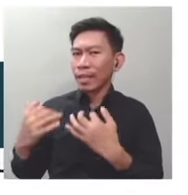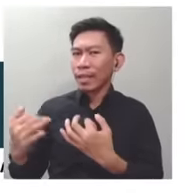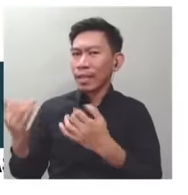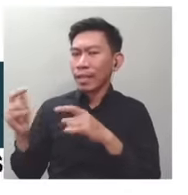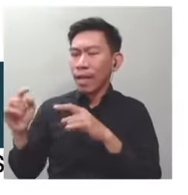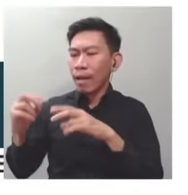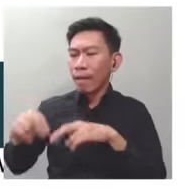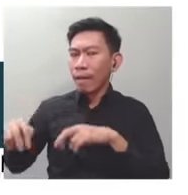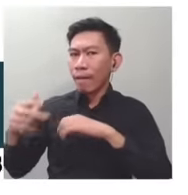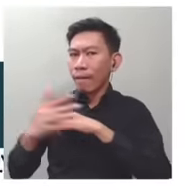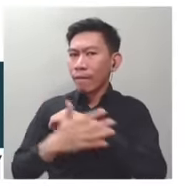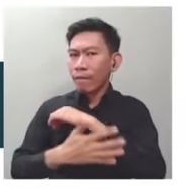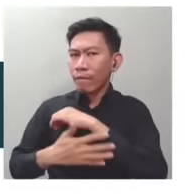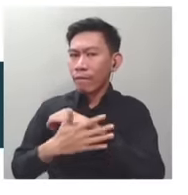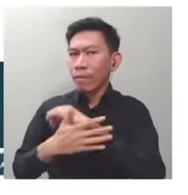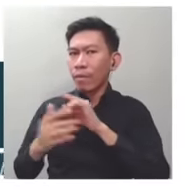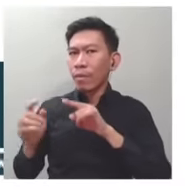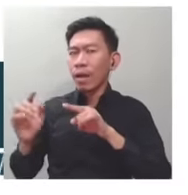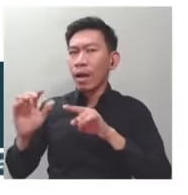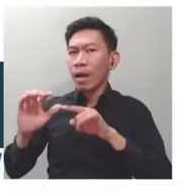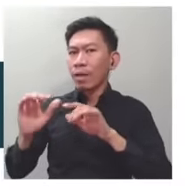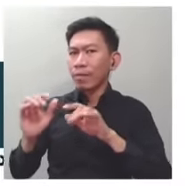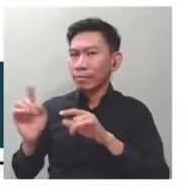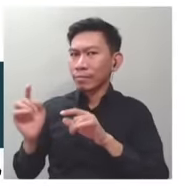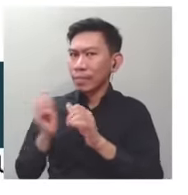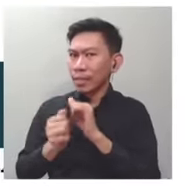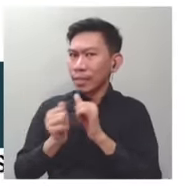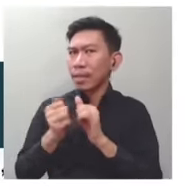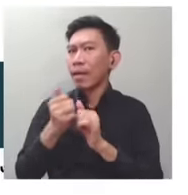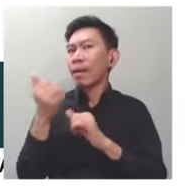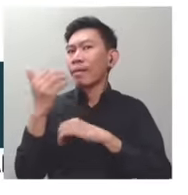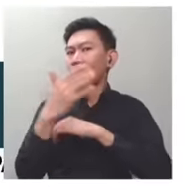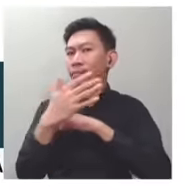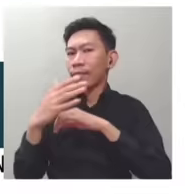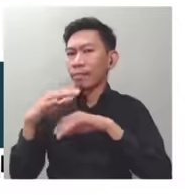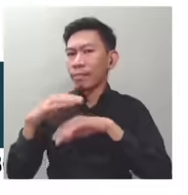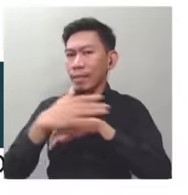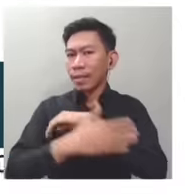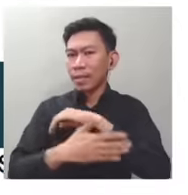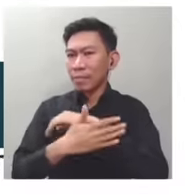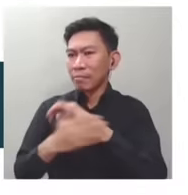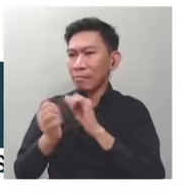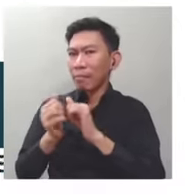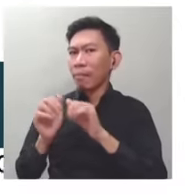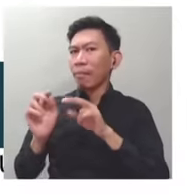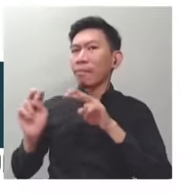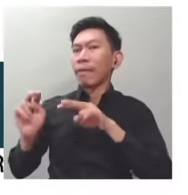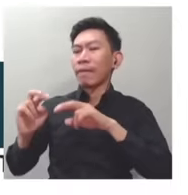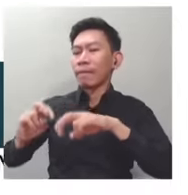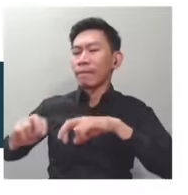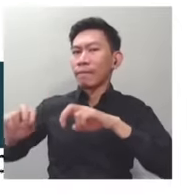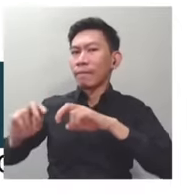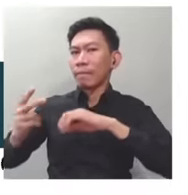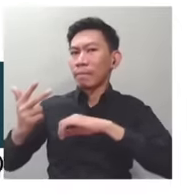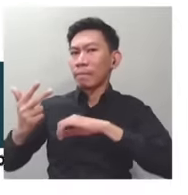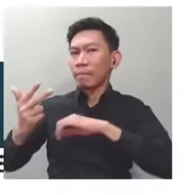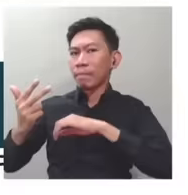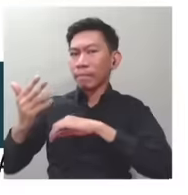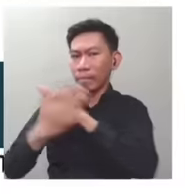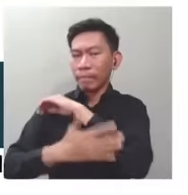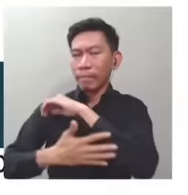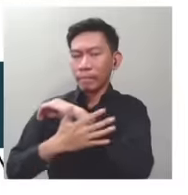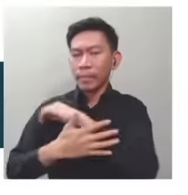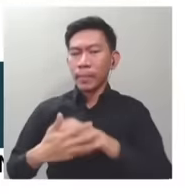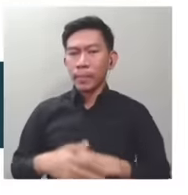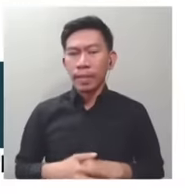What signal does this tell or send to the rest of the world, Professor? Well, of course, that they're, you know, when you talk